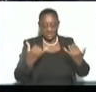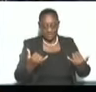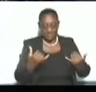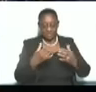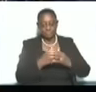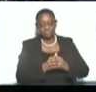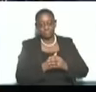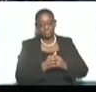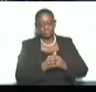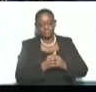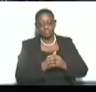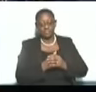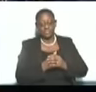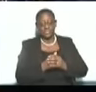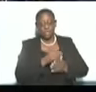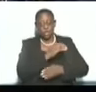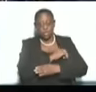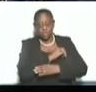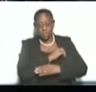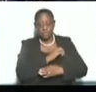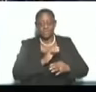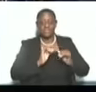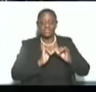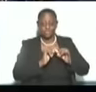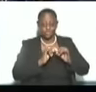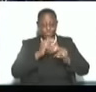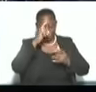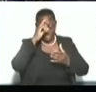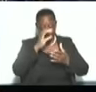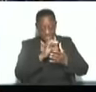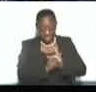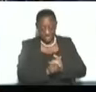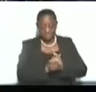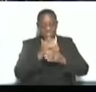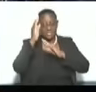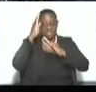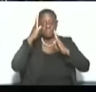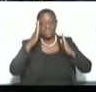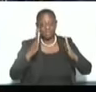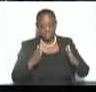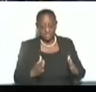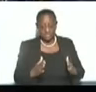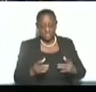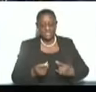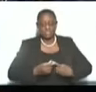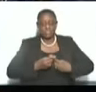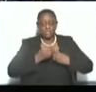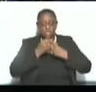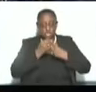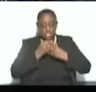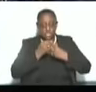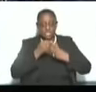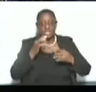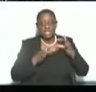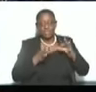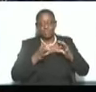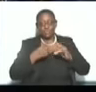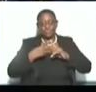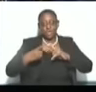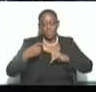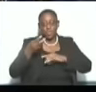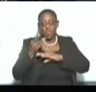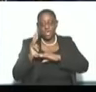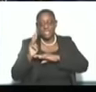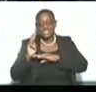Wolfscombe consistently believed in Bahamianization and Bahamians, especially if you were from West End